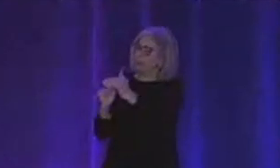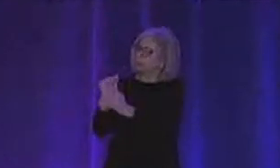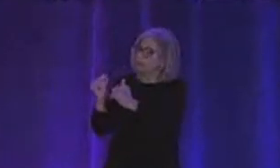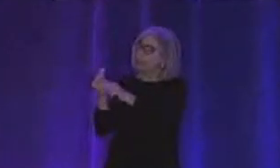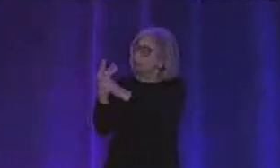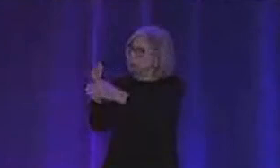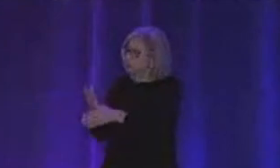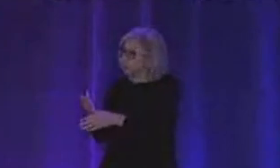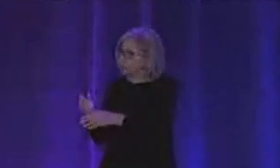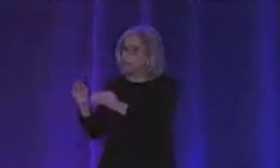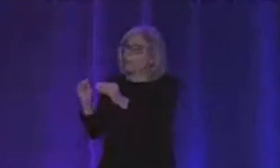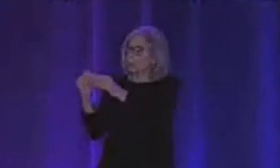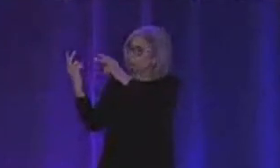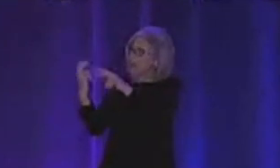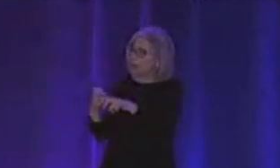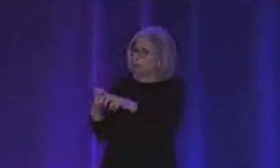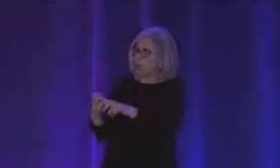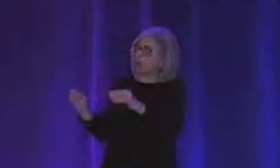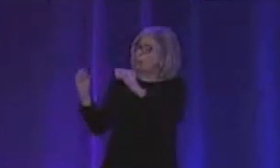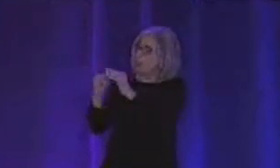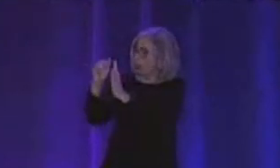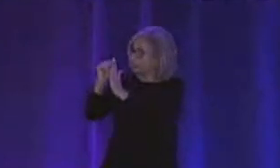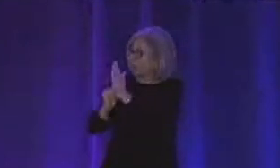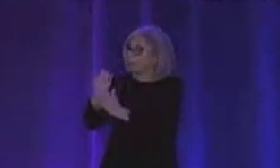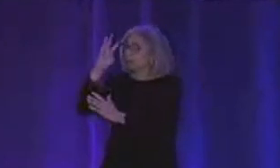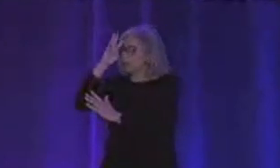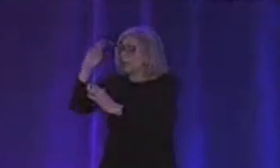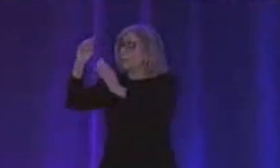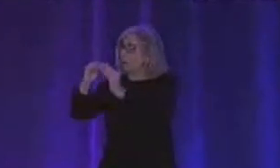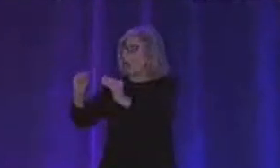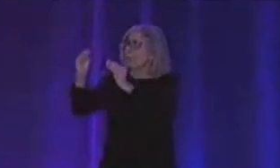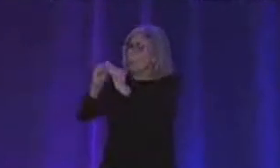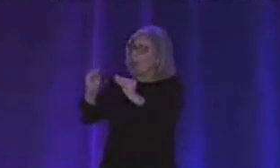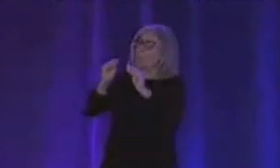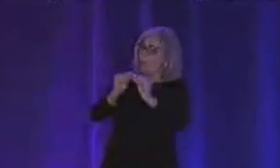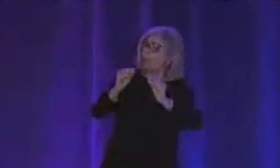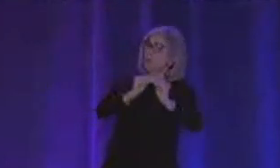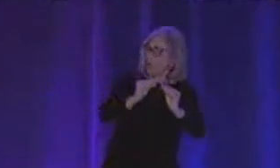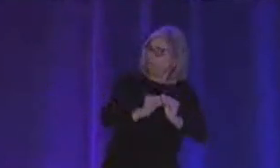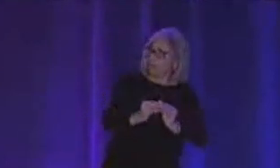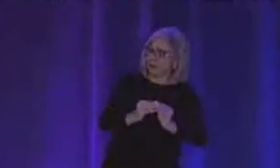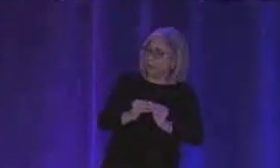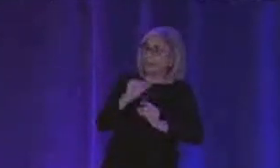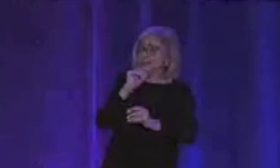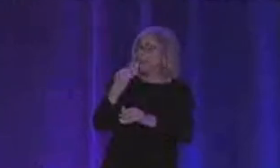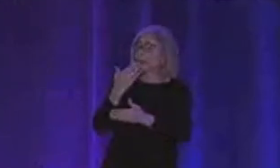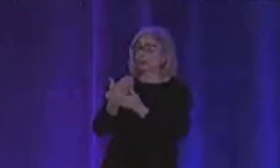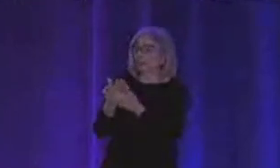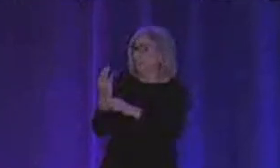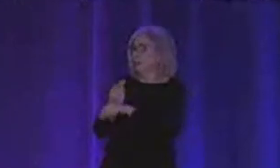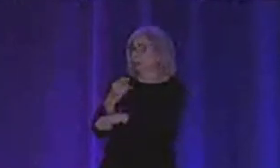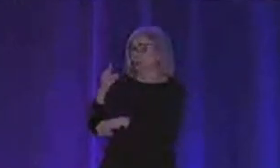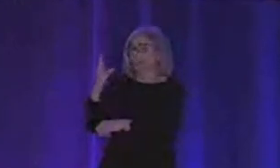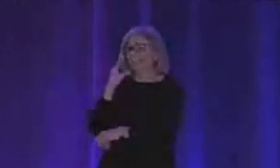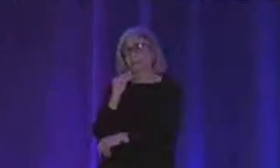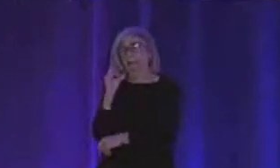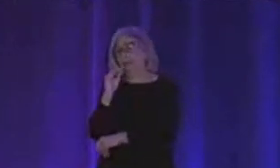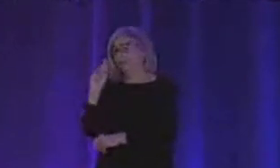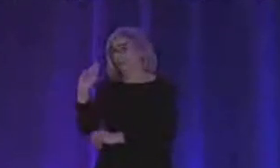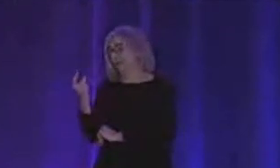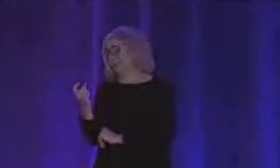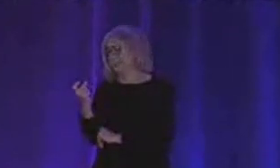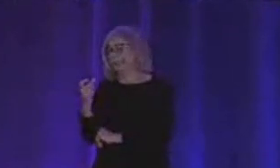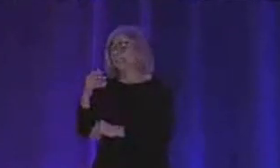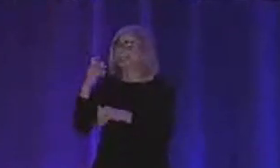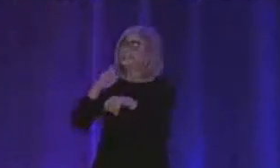more things to download, more accounts to make, just more. And that's not a good user experience. So it is time to